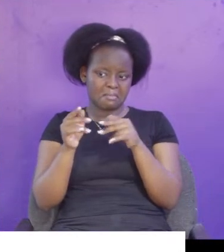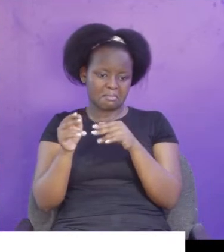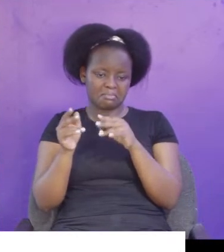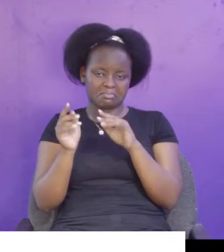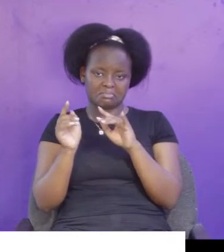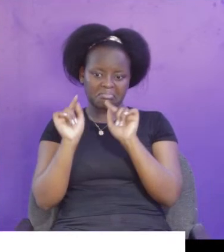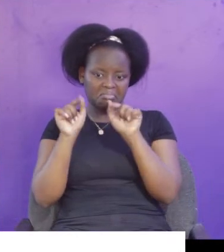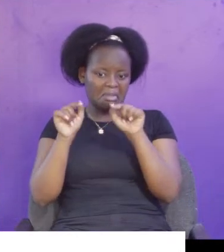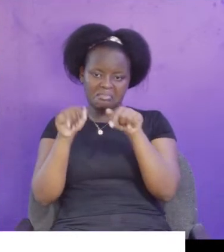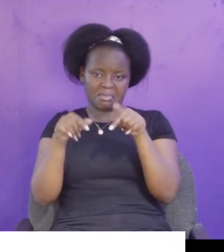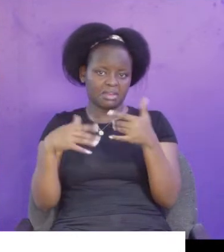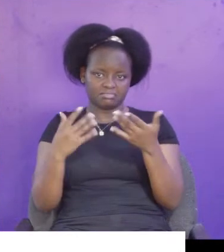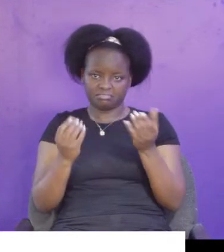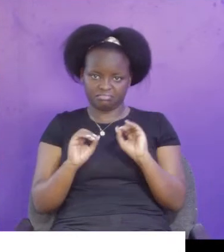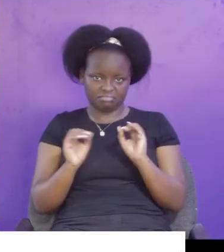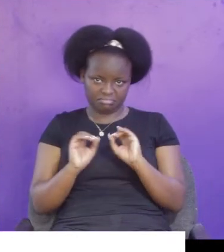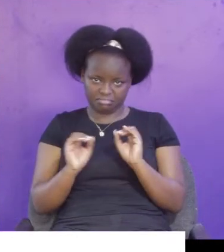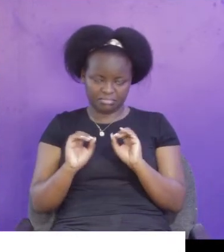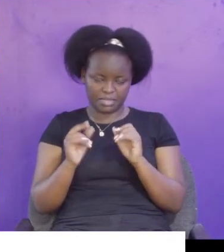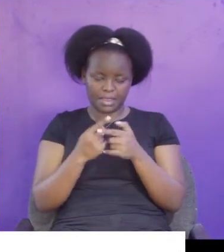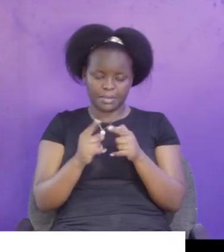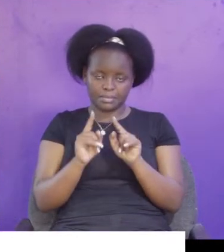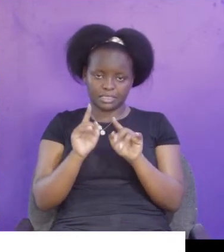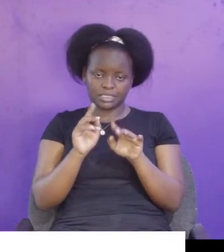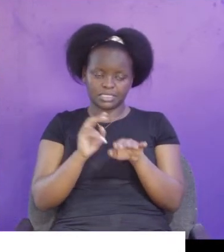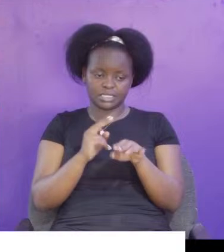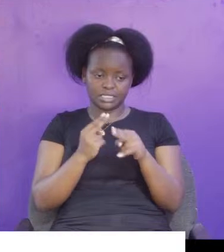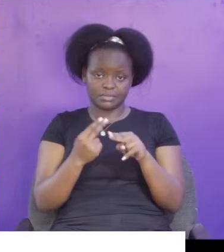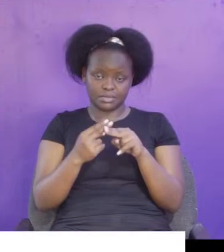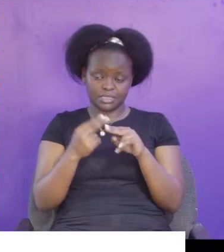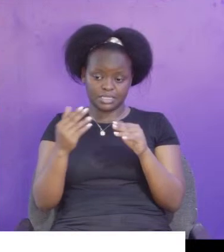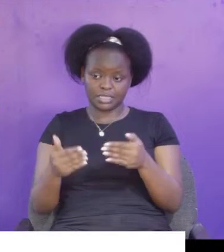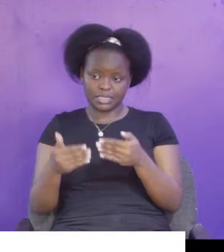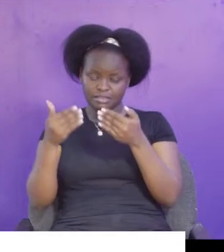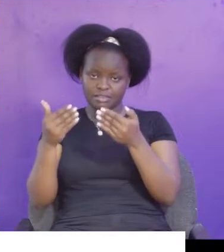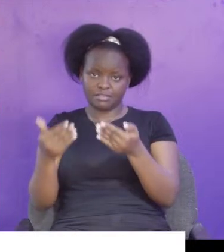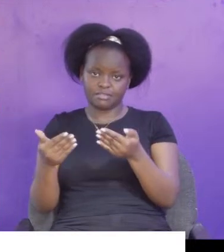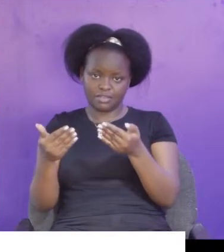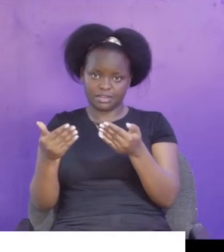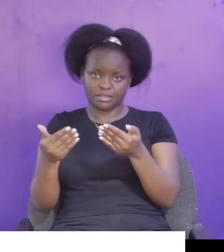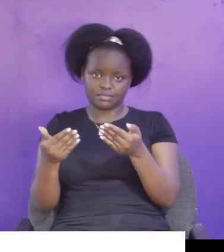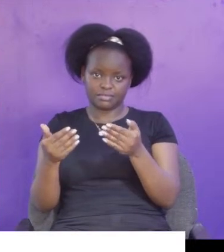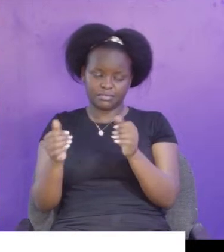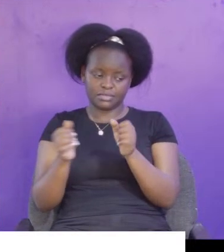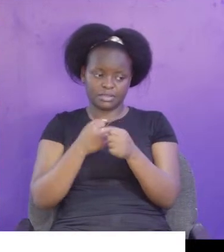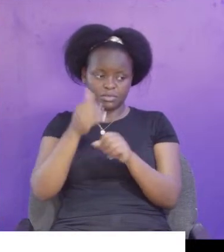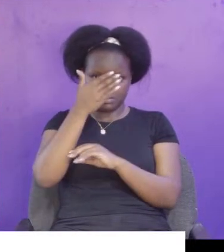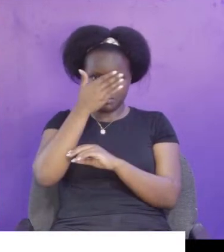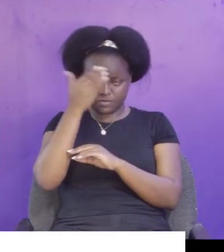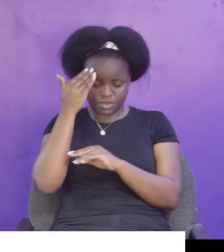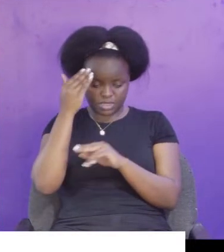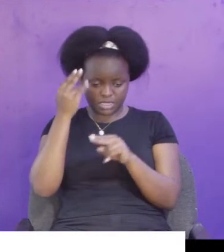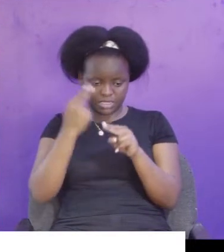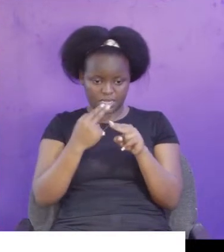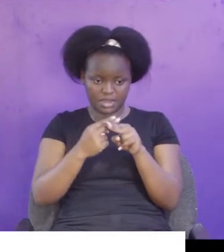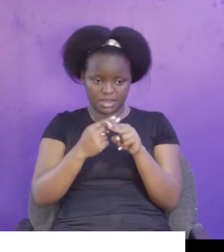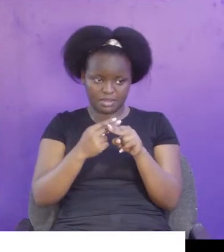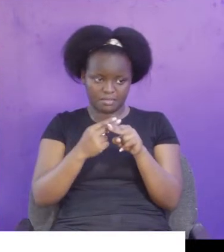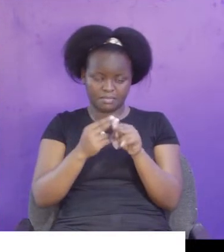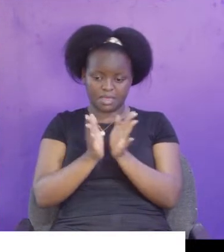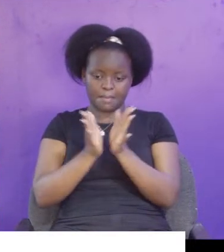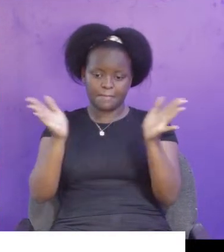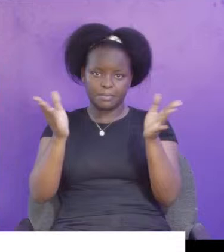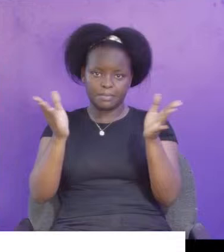but they are names that are given. I cannot forget the name that the public has given